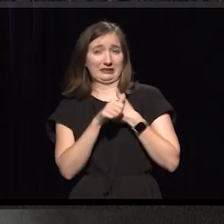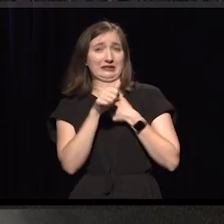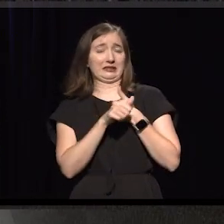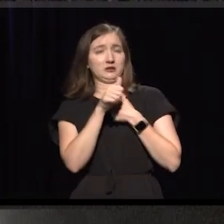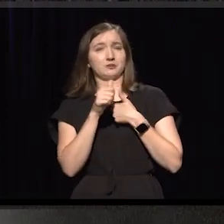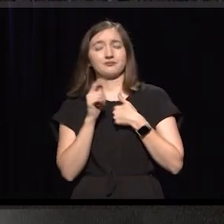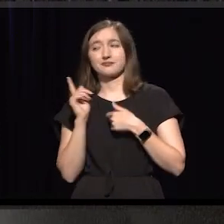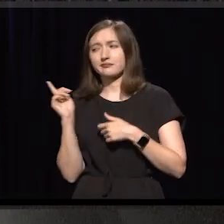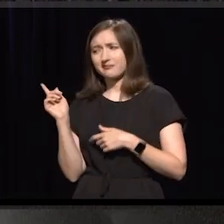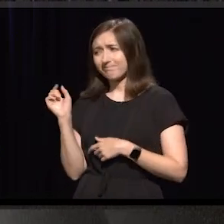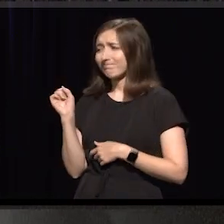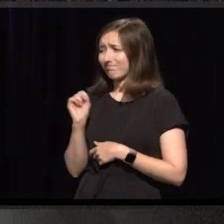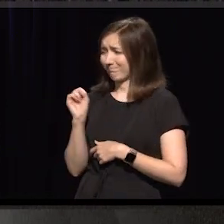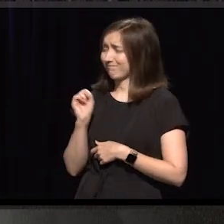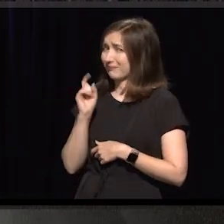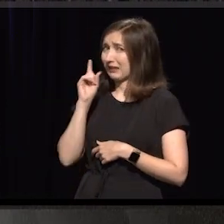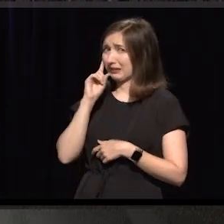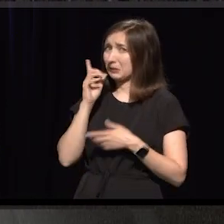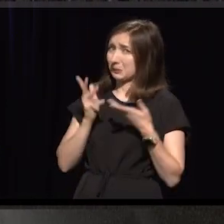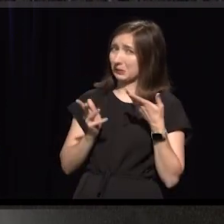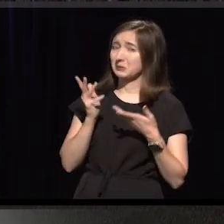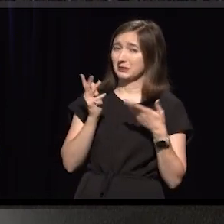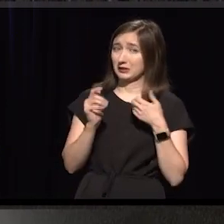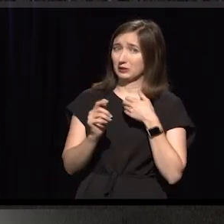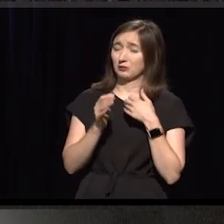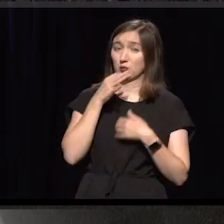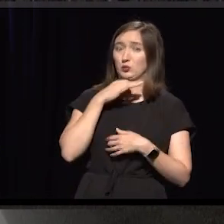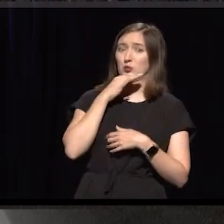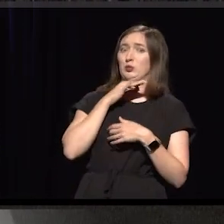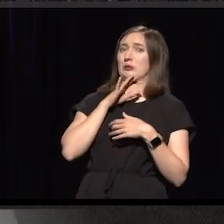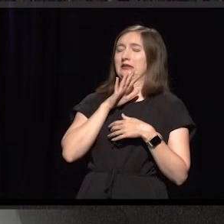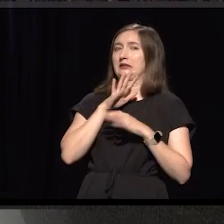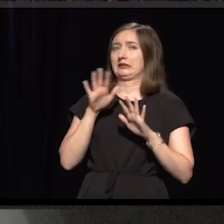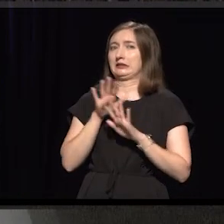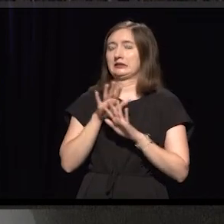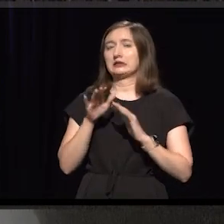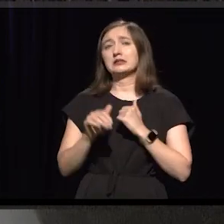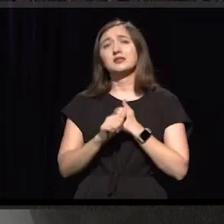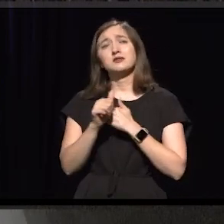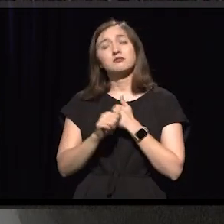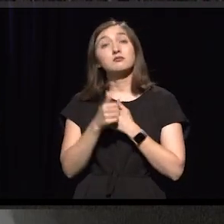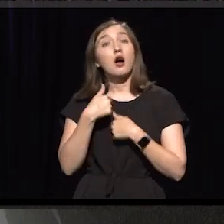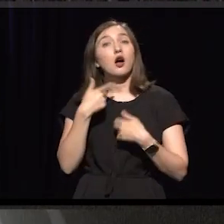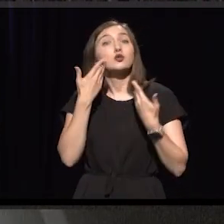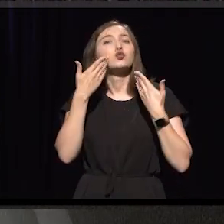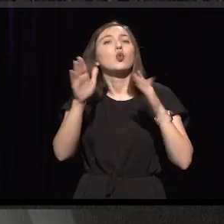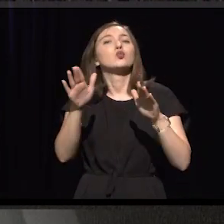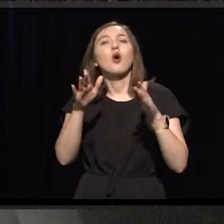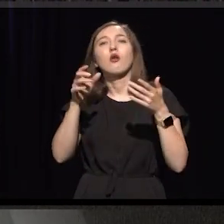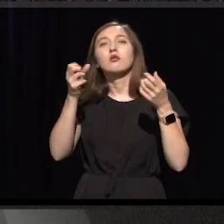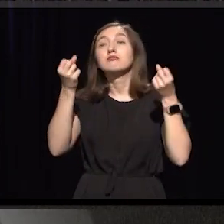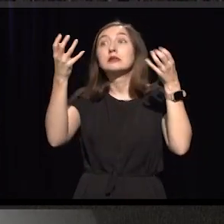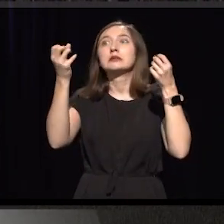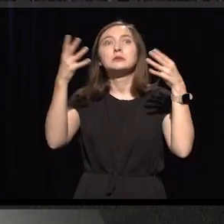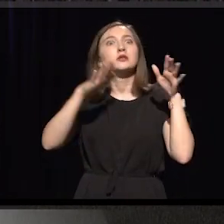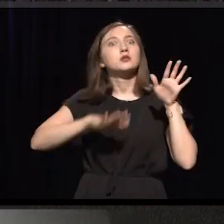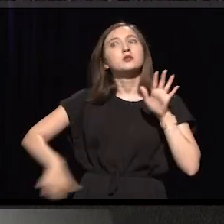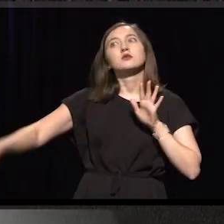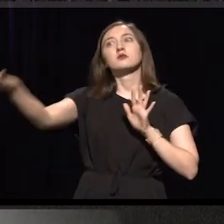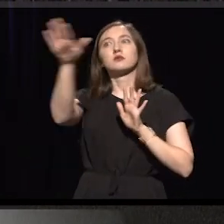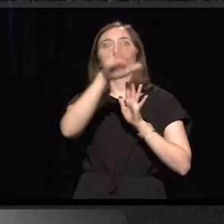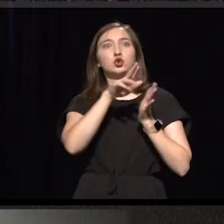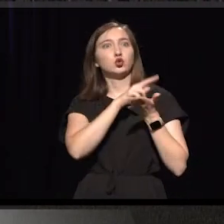It might be too soon. I don't know the details for all the dozens of